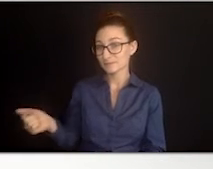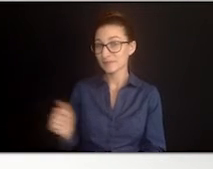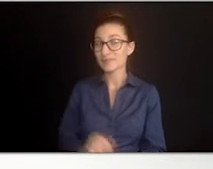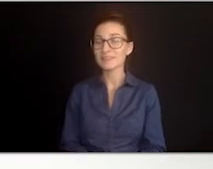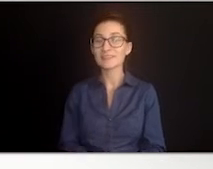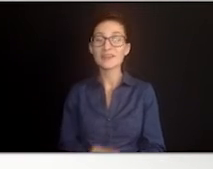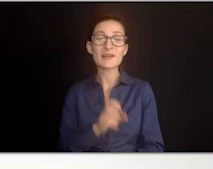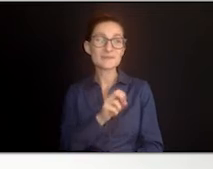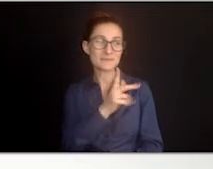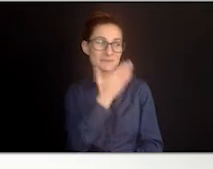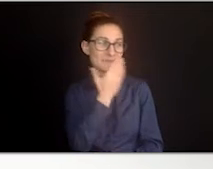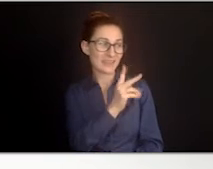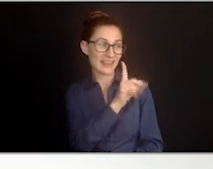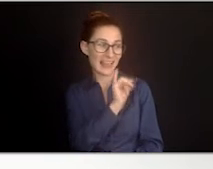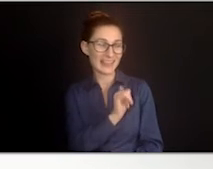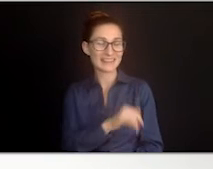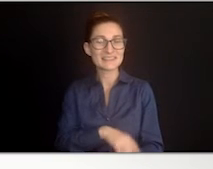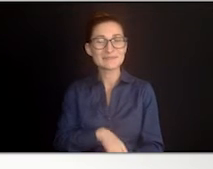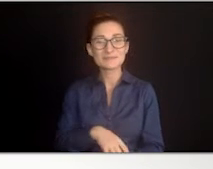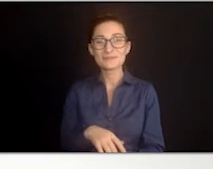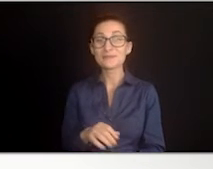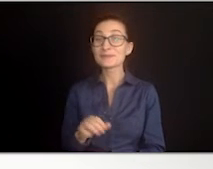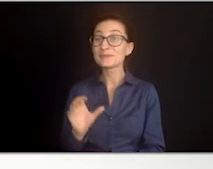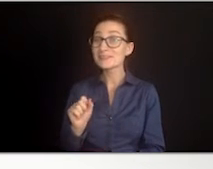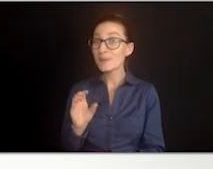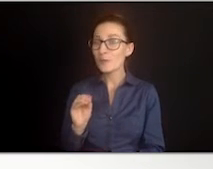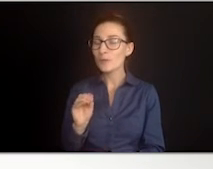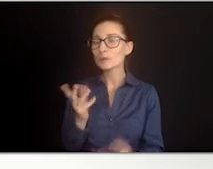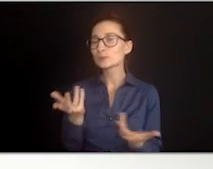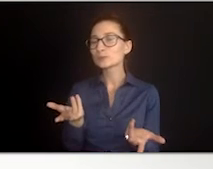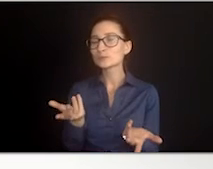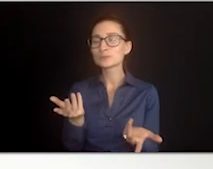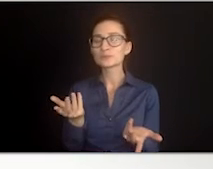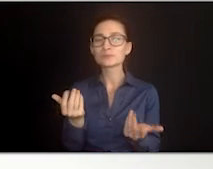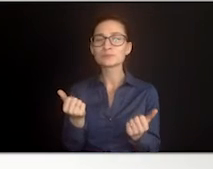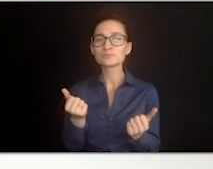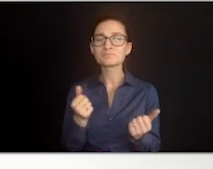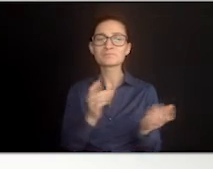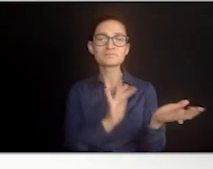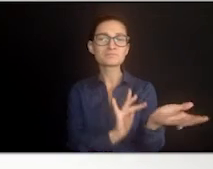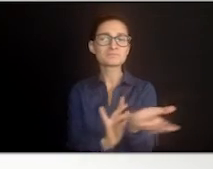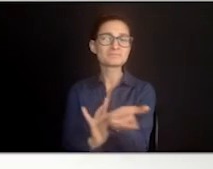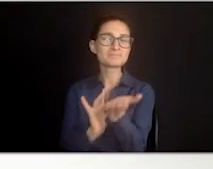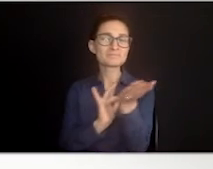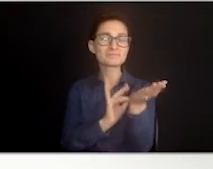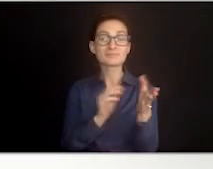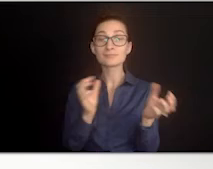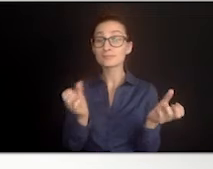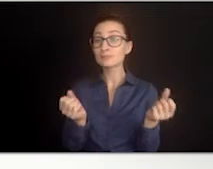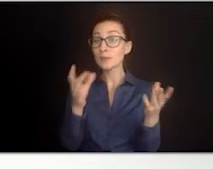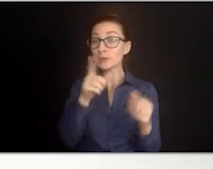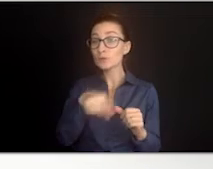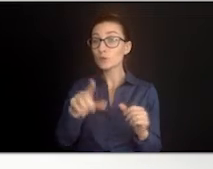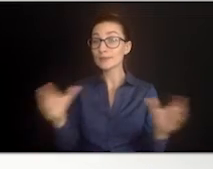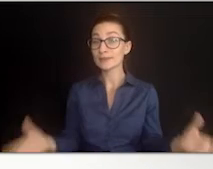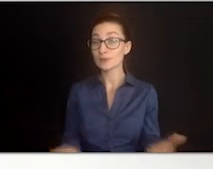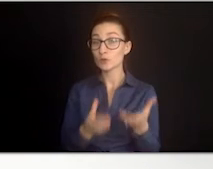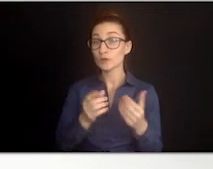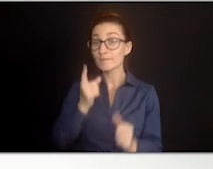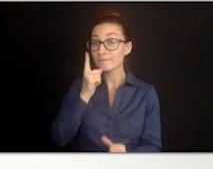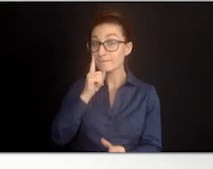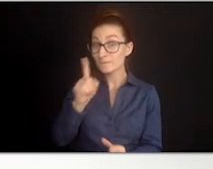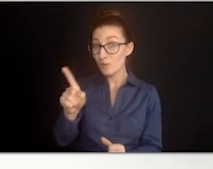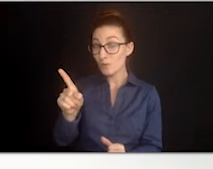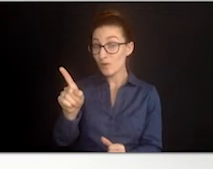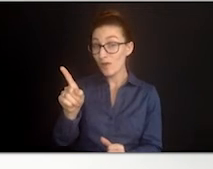All right, thank you, Kelly. So just curious, how many of you are here because you